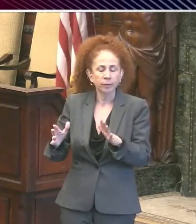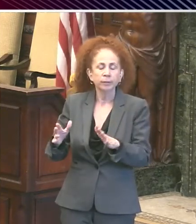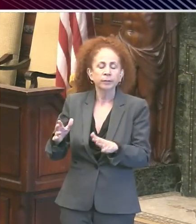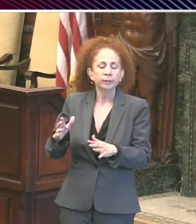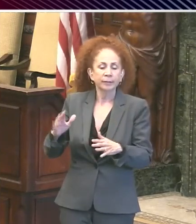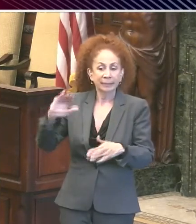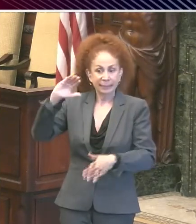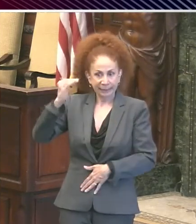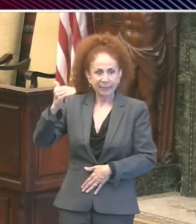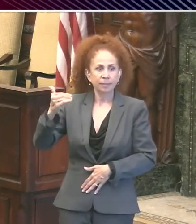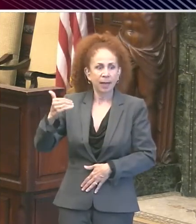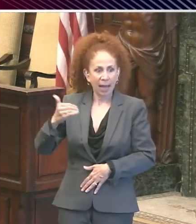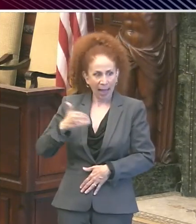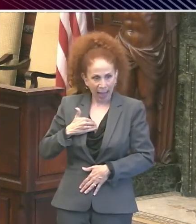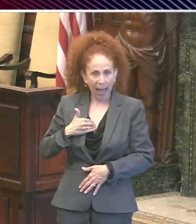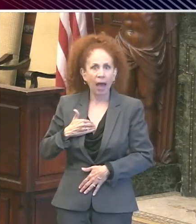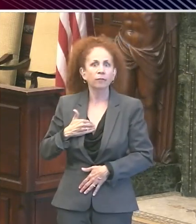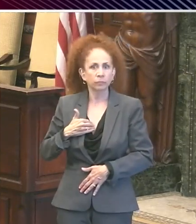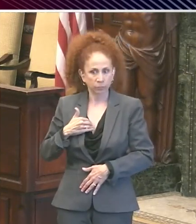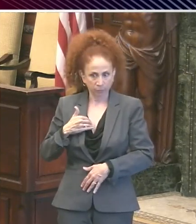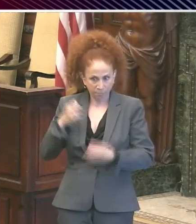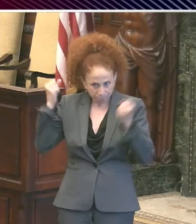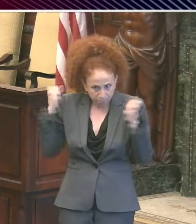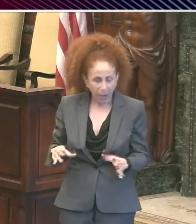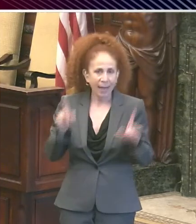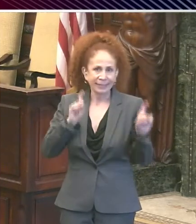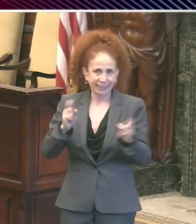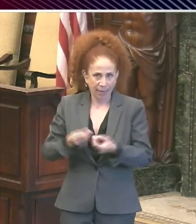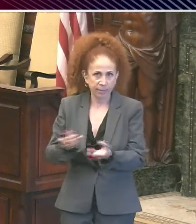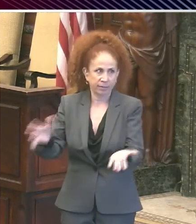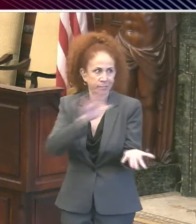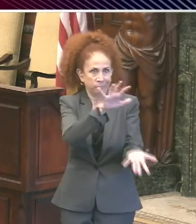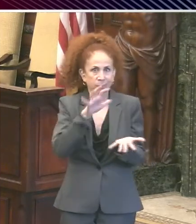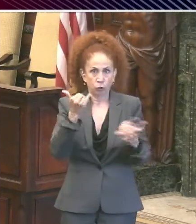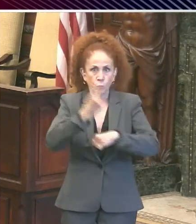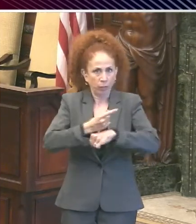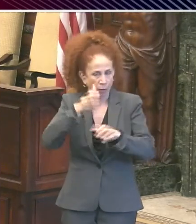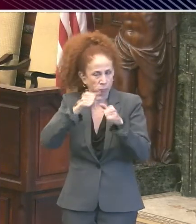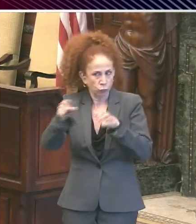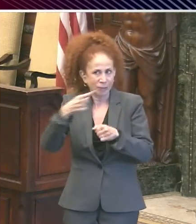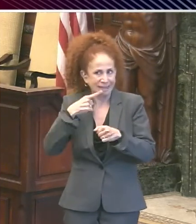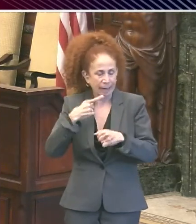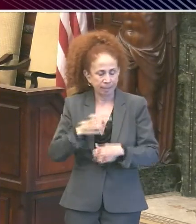was an influx or a huge number of tests, as you mentioned today.